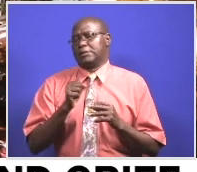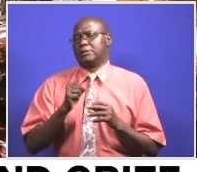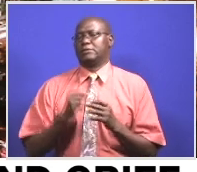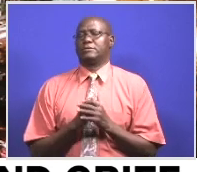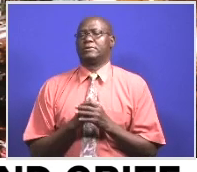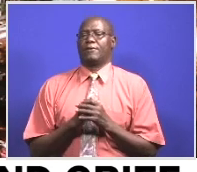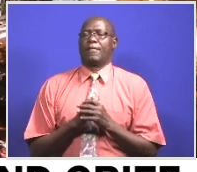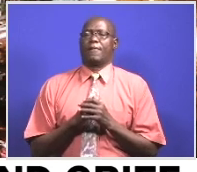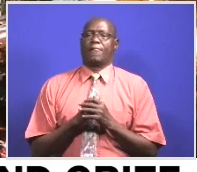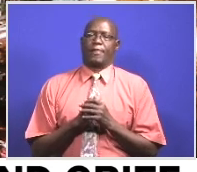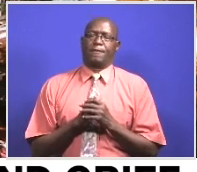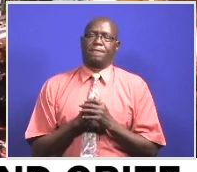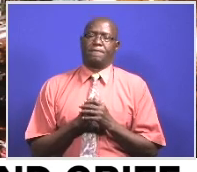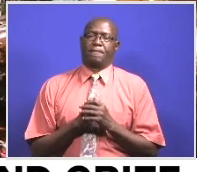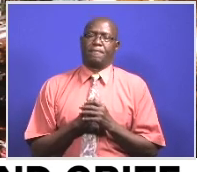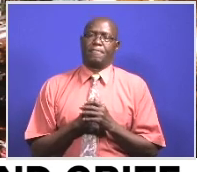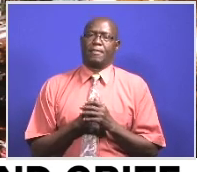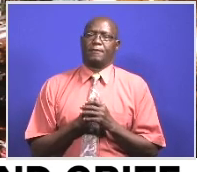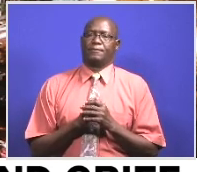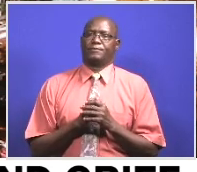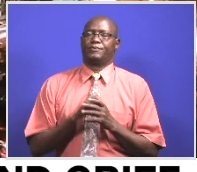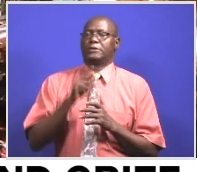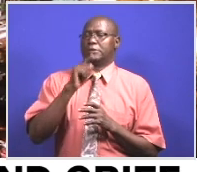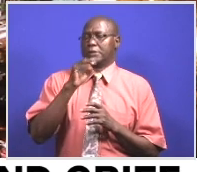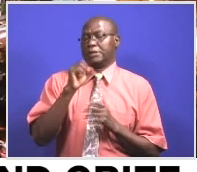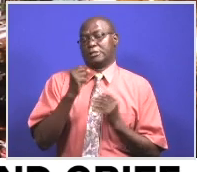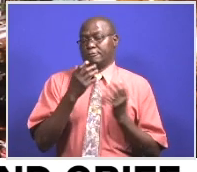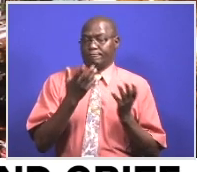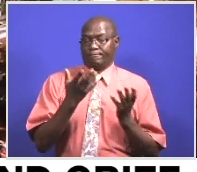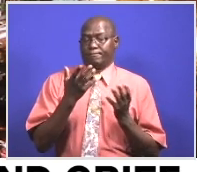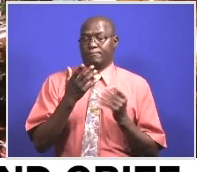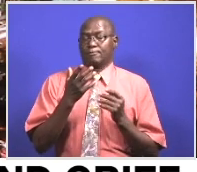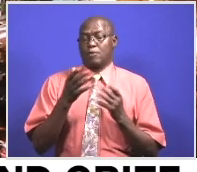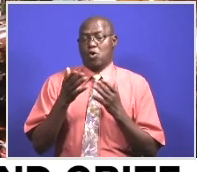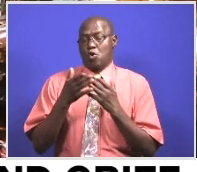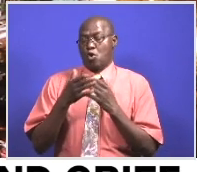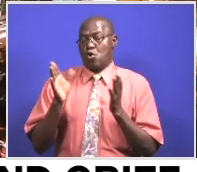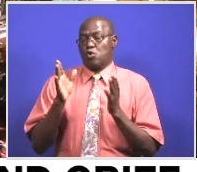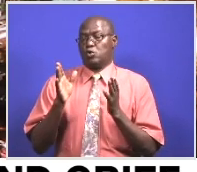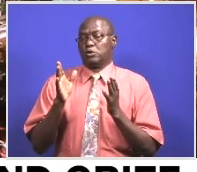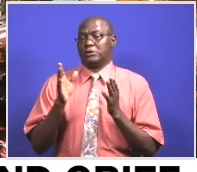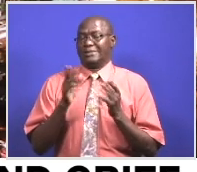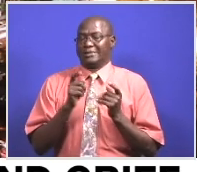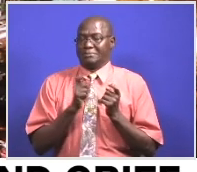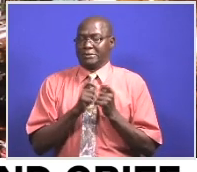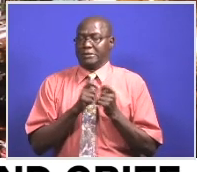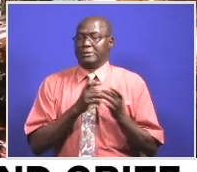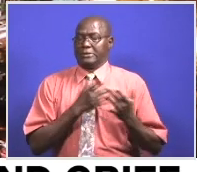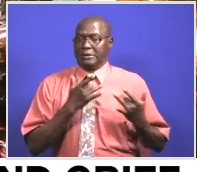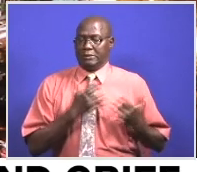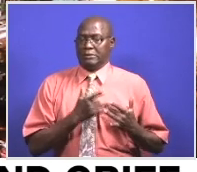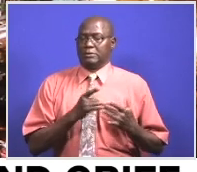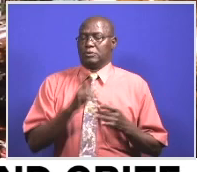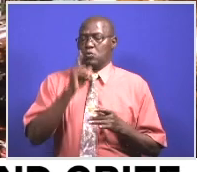and grief. So Tess, loss and grief is one of the things that affect each